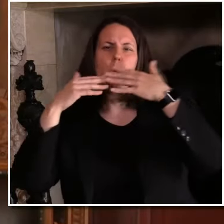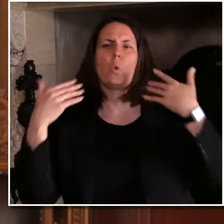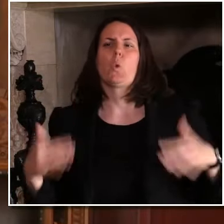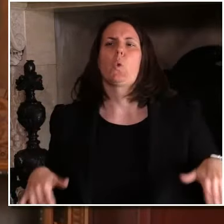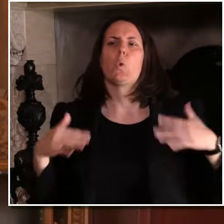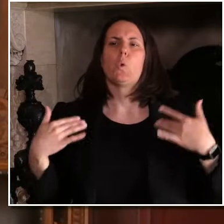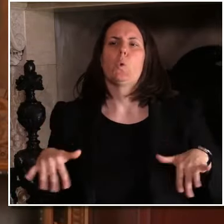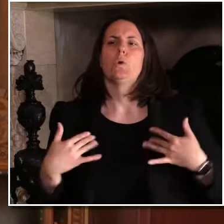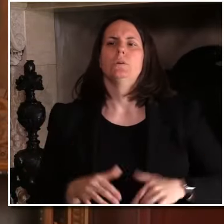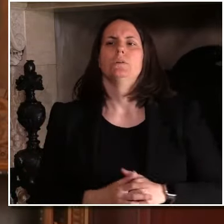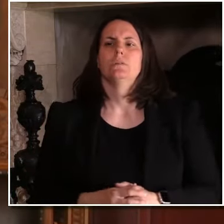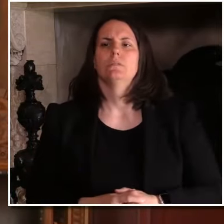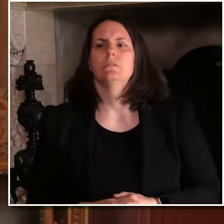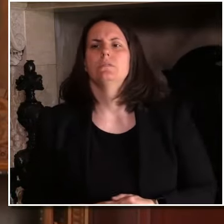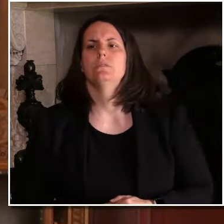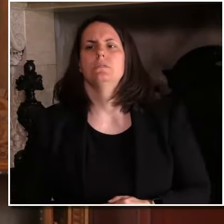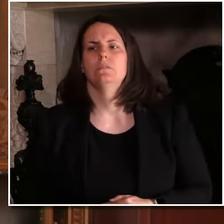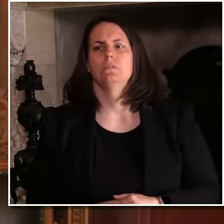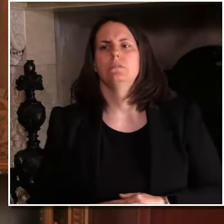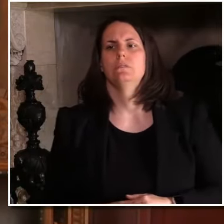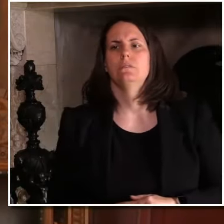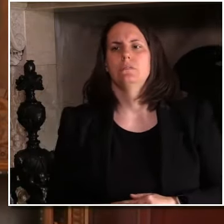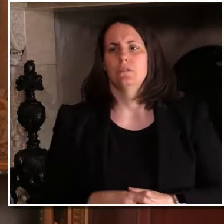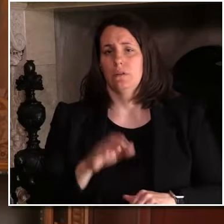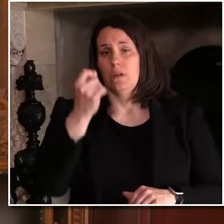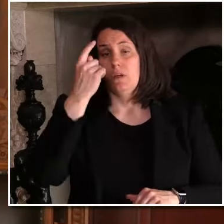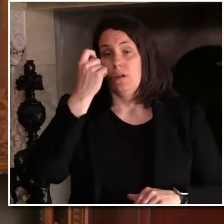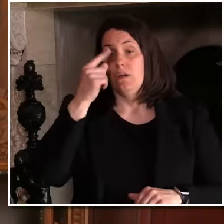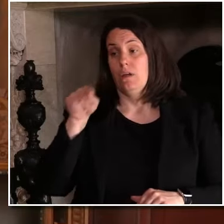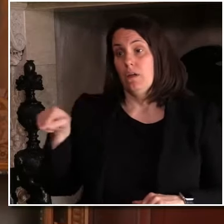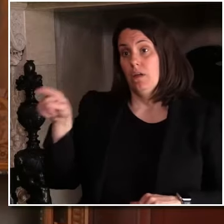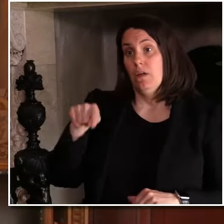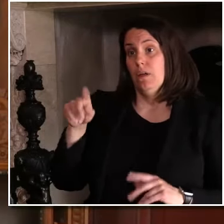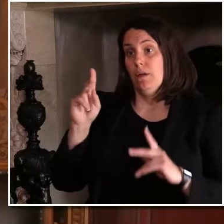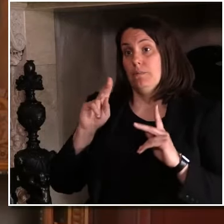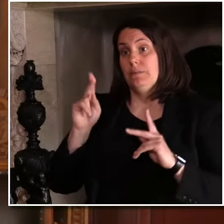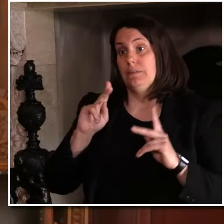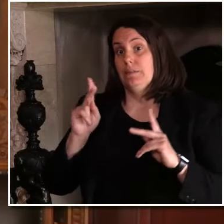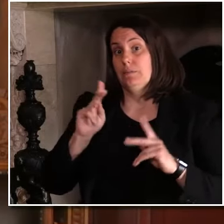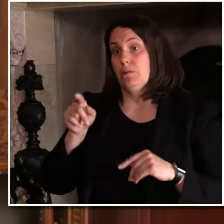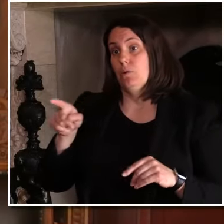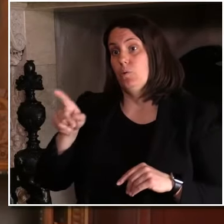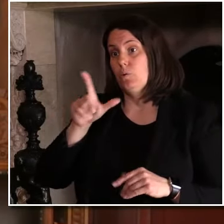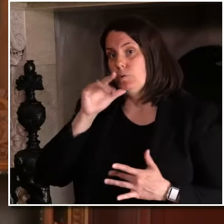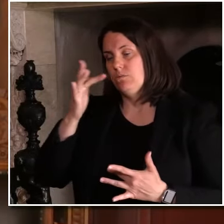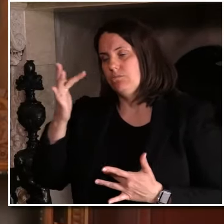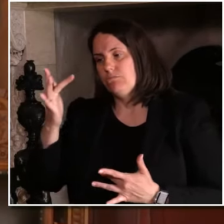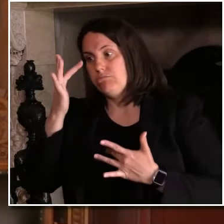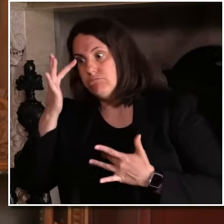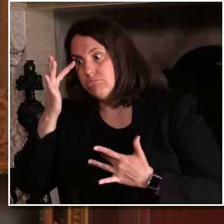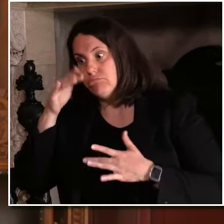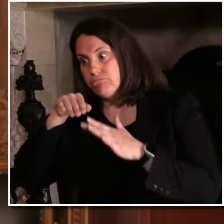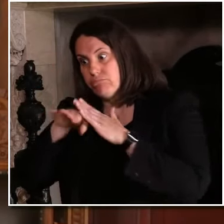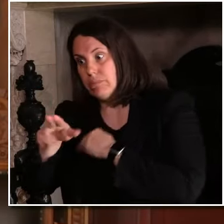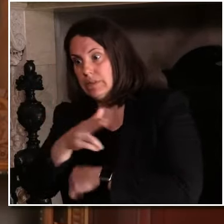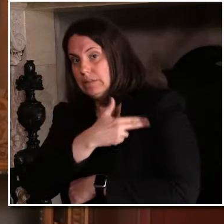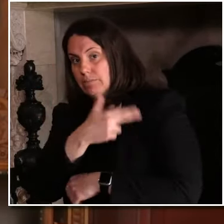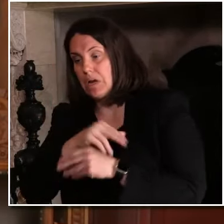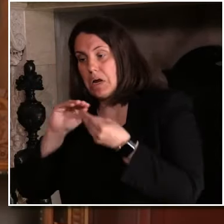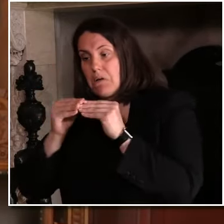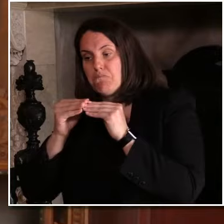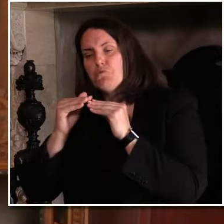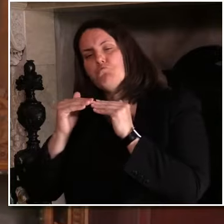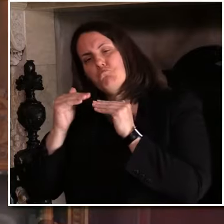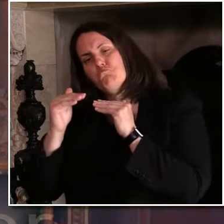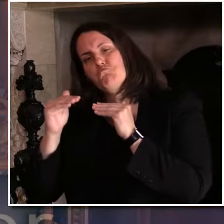overall testing. So we look at all these different parameters simultaneously to get a good picture of the way the epidemic is going. Thank you.